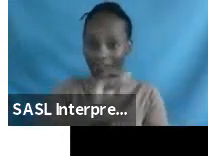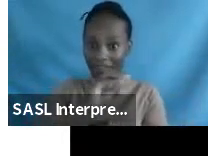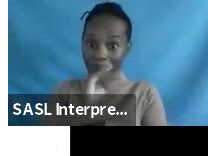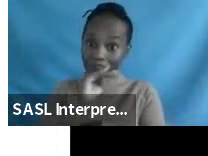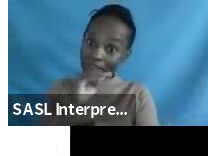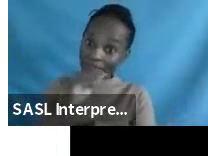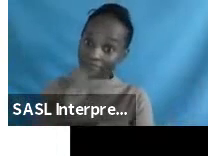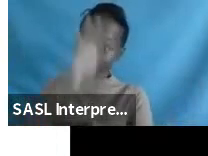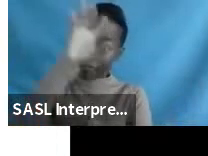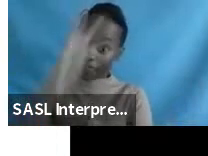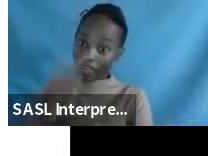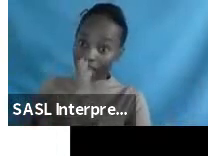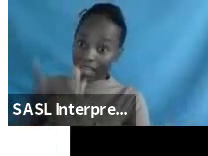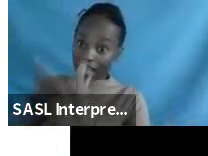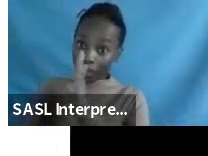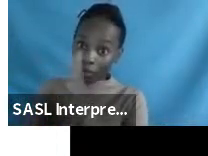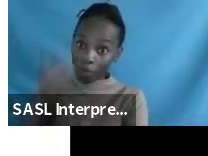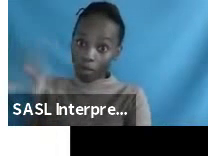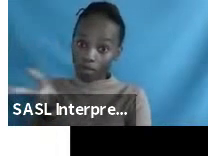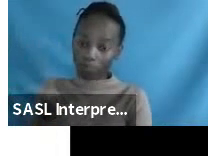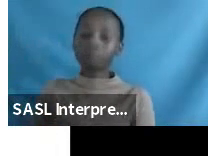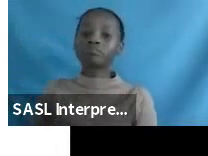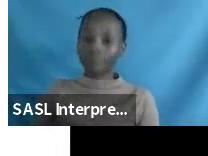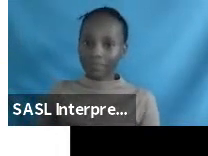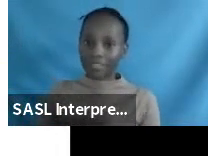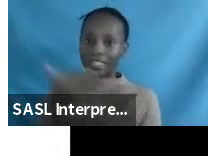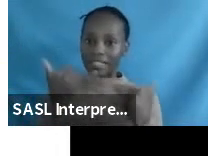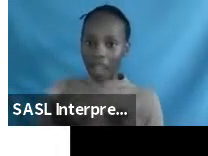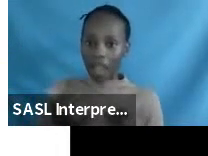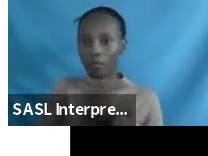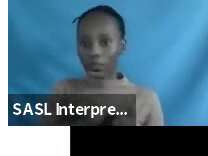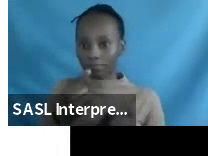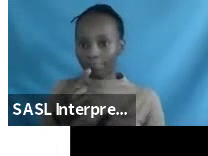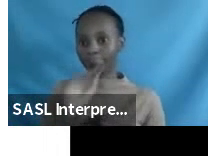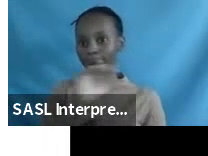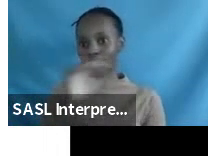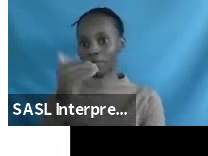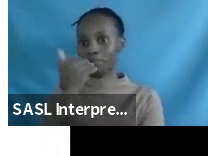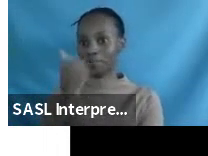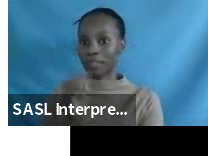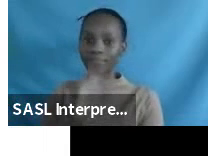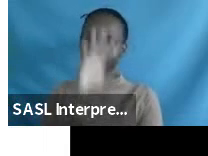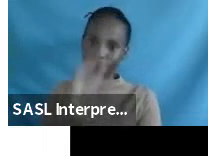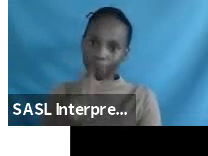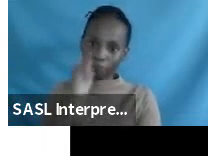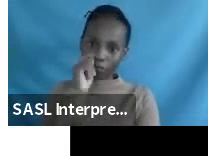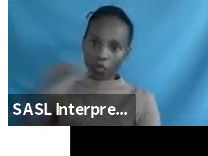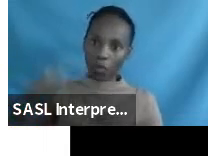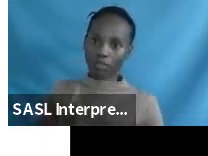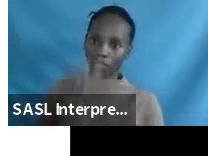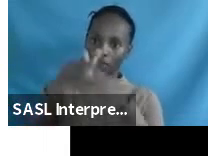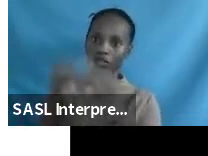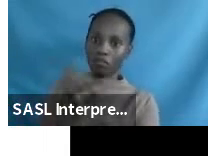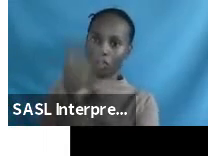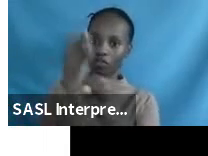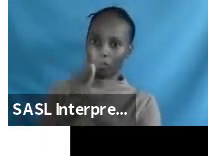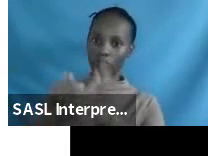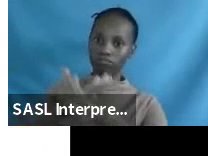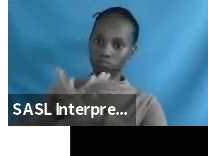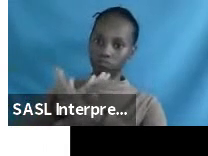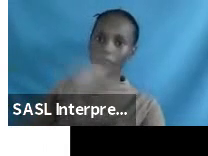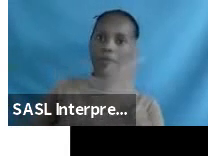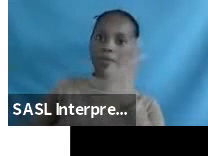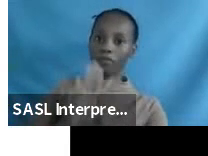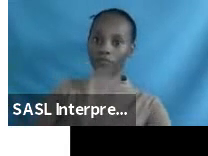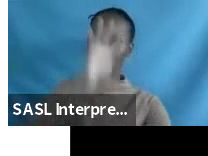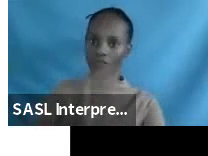together to address this particular problem. Many African countries lack capacity to combat illicit financial flows. The